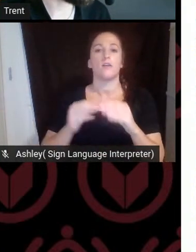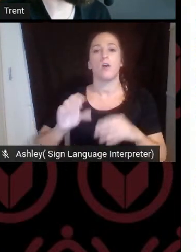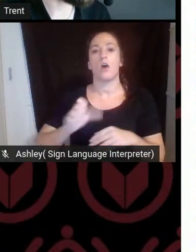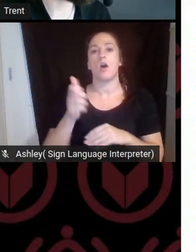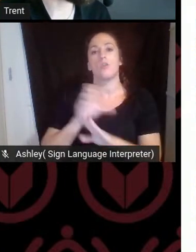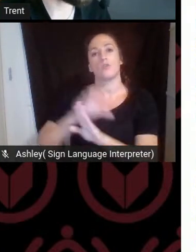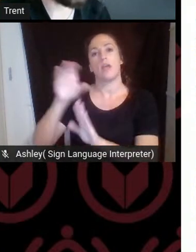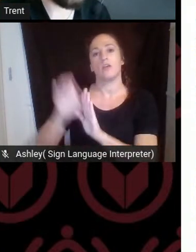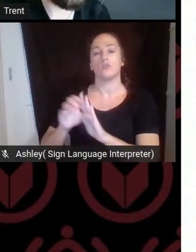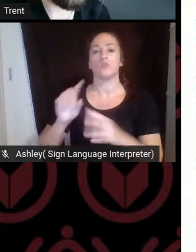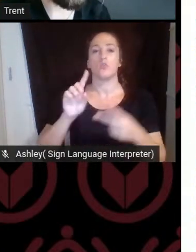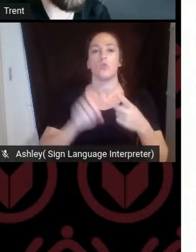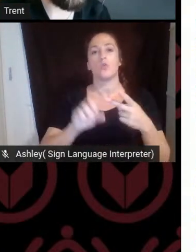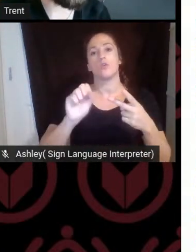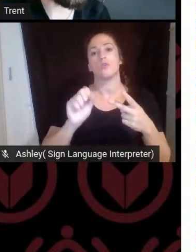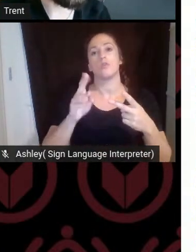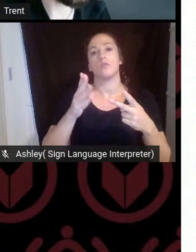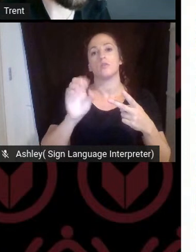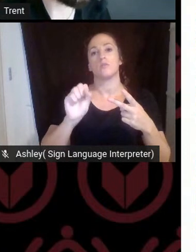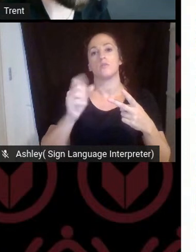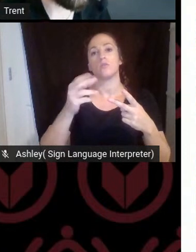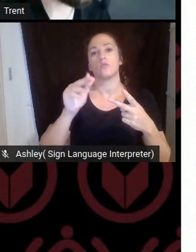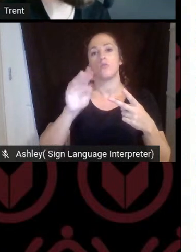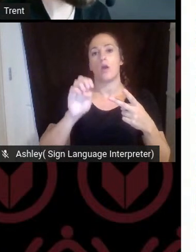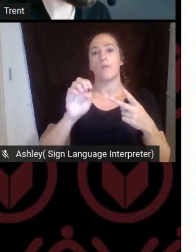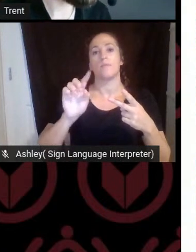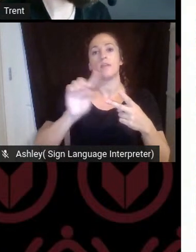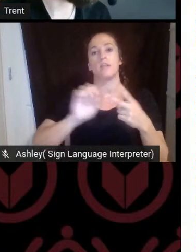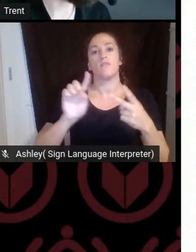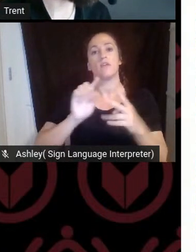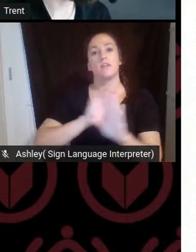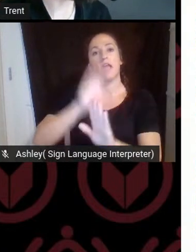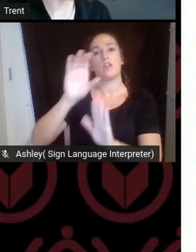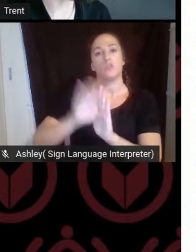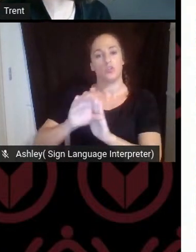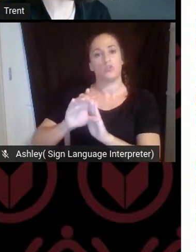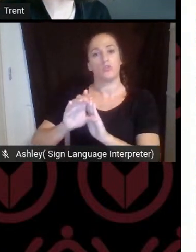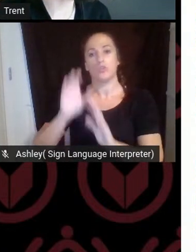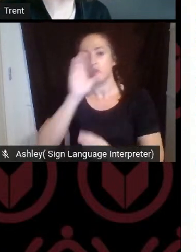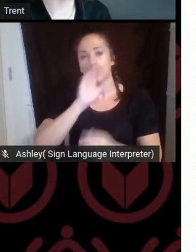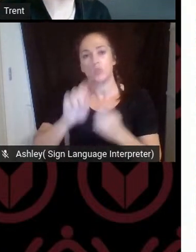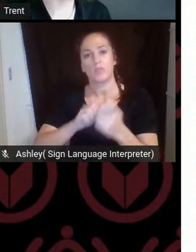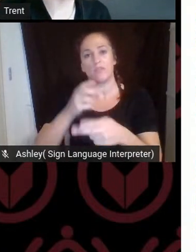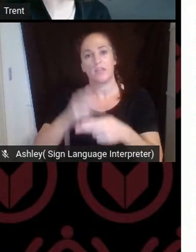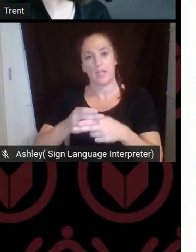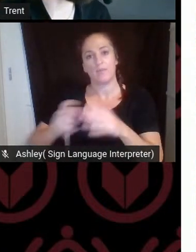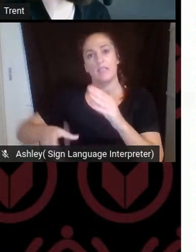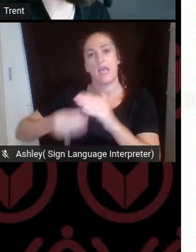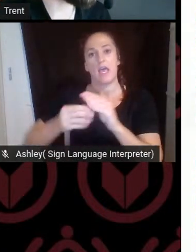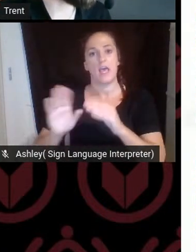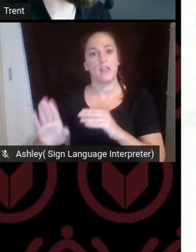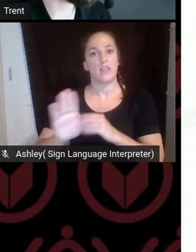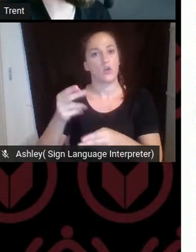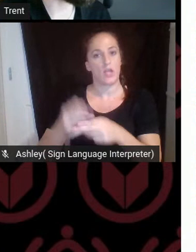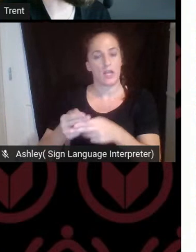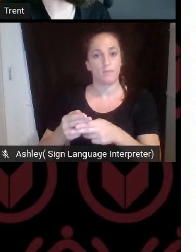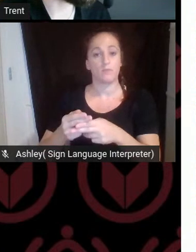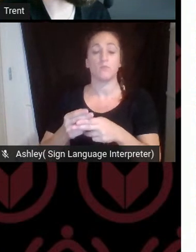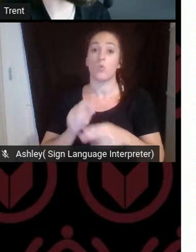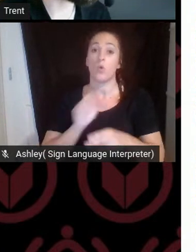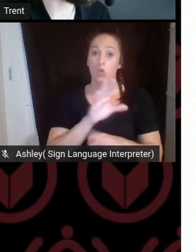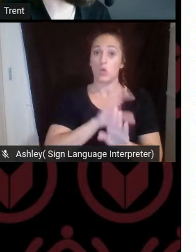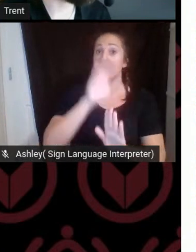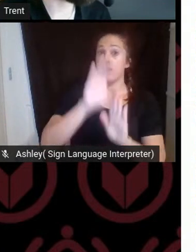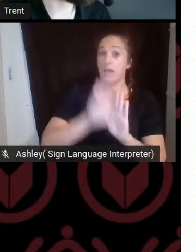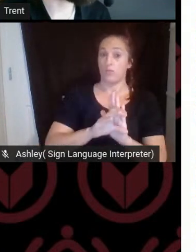calendar and search people's names to have them add. Or you can also share your calendar with others